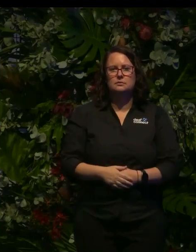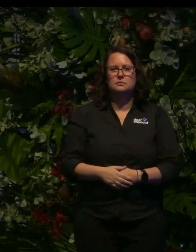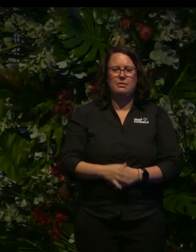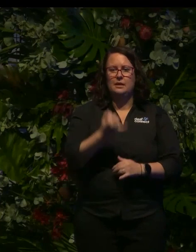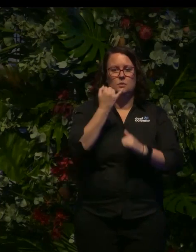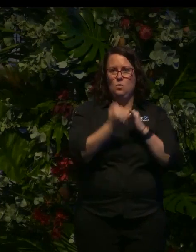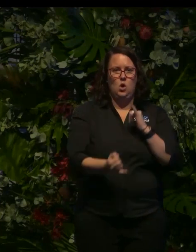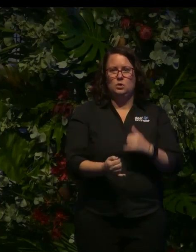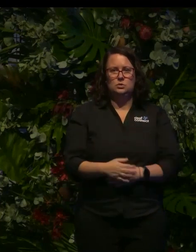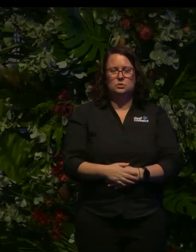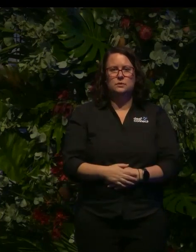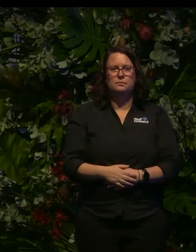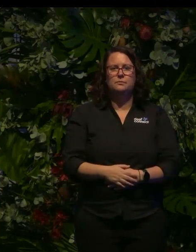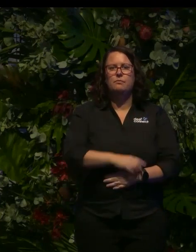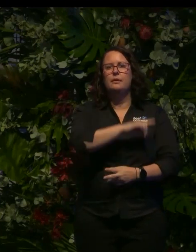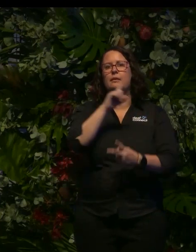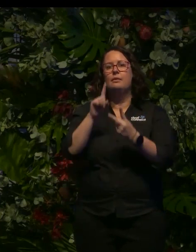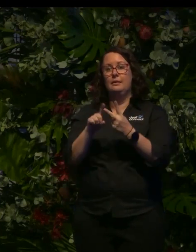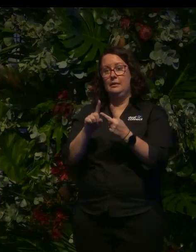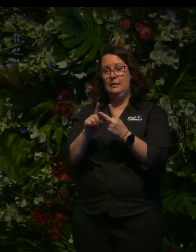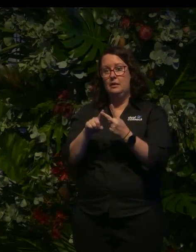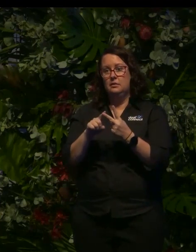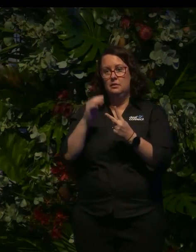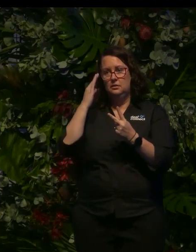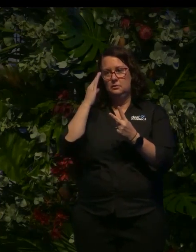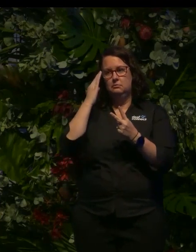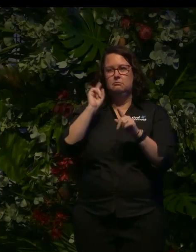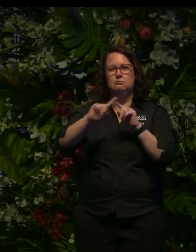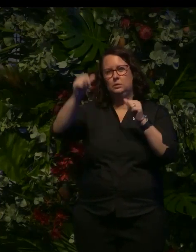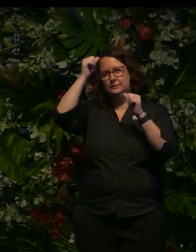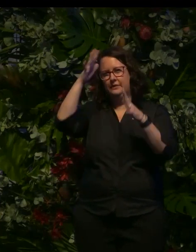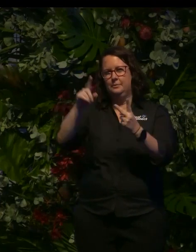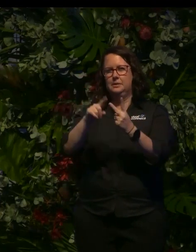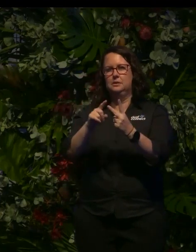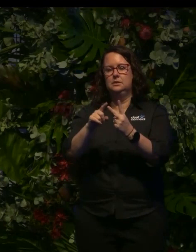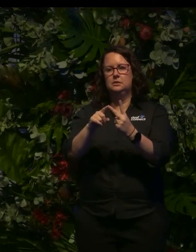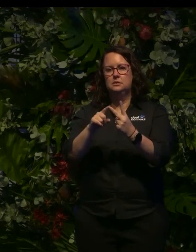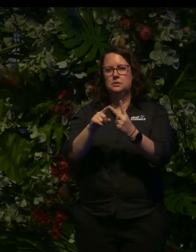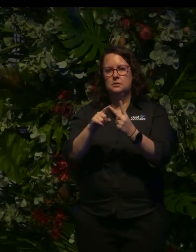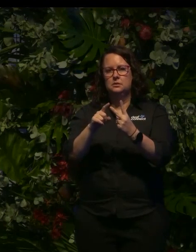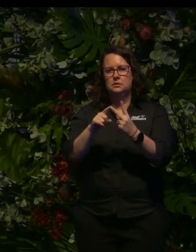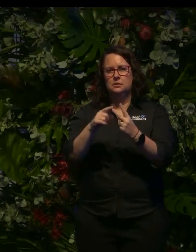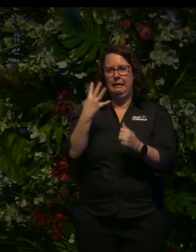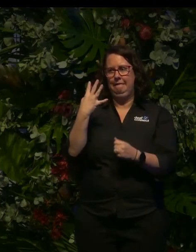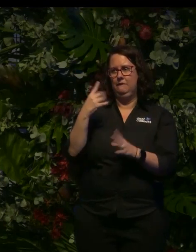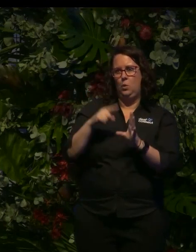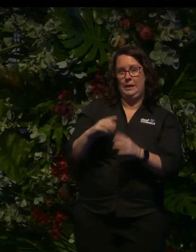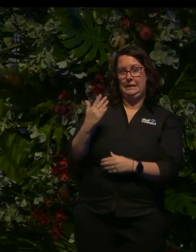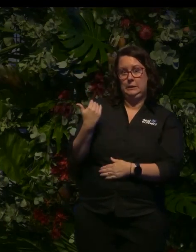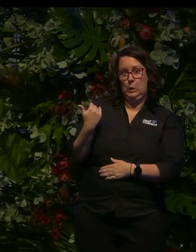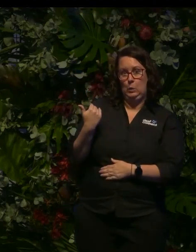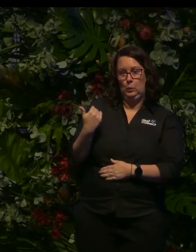happened. The other case that is probably the best known was from now 4 years